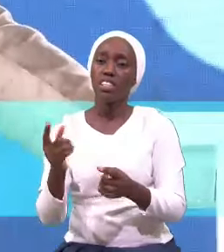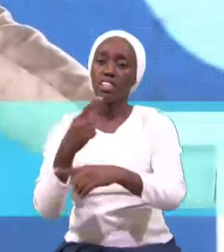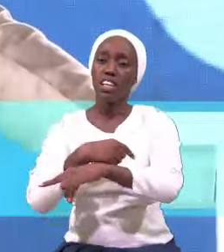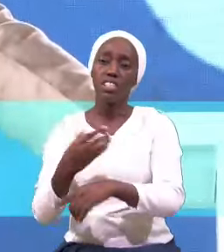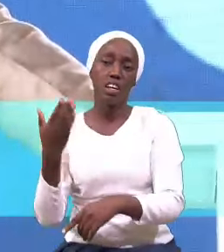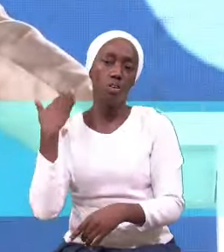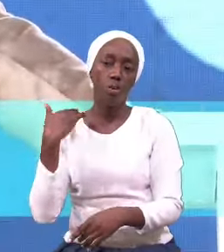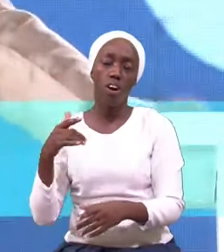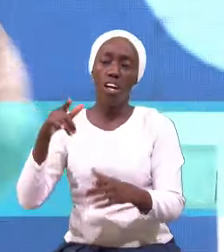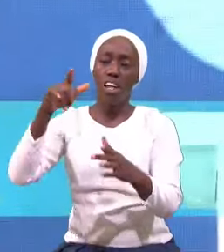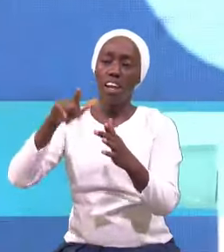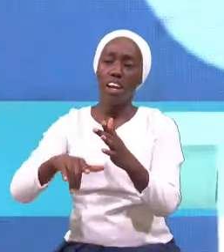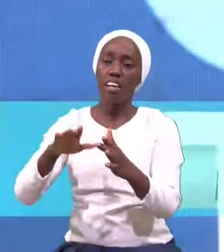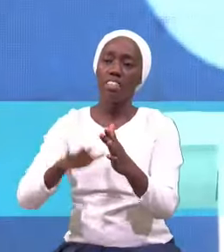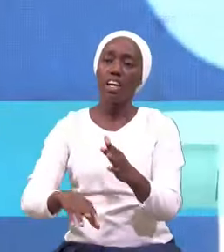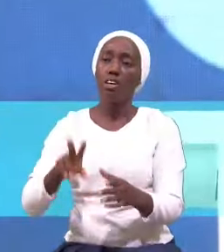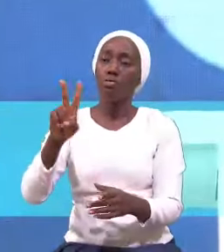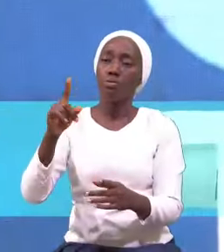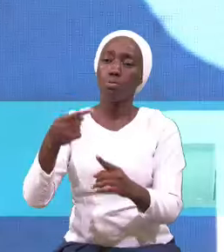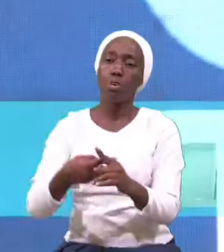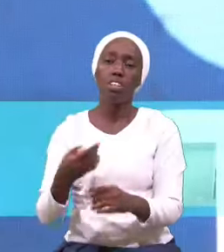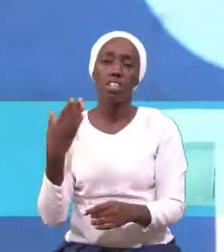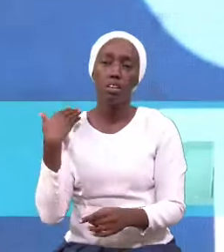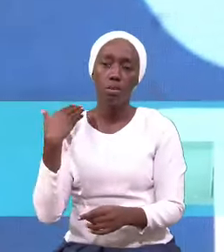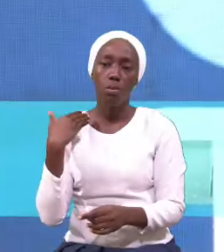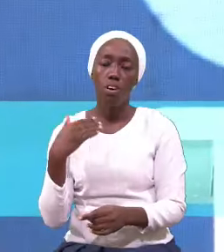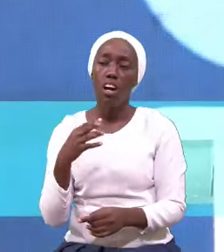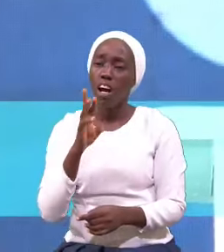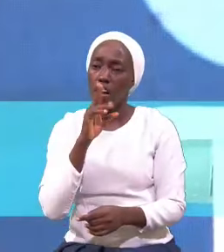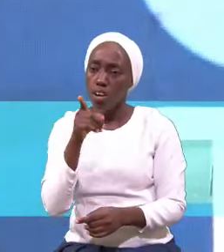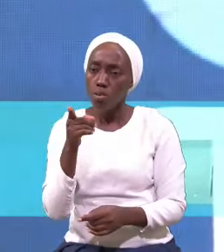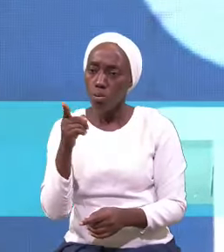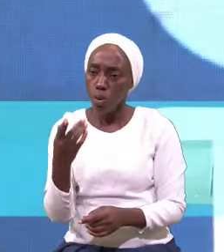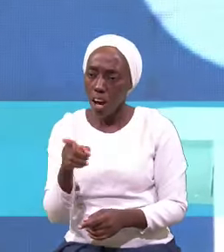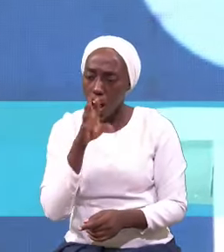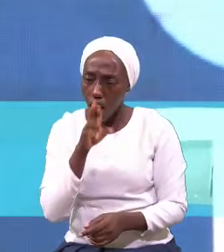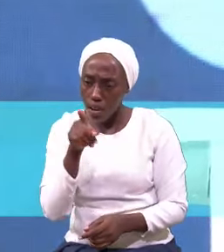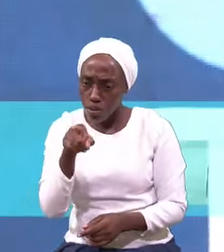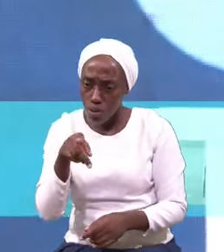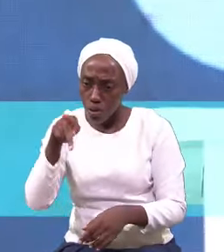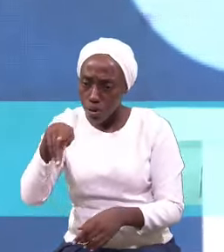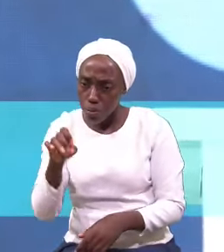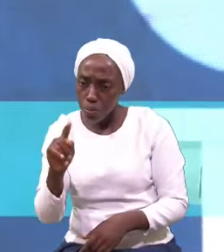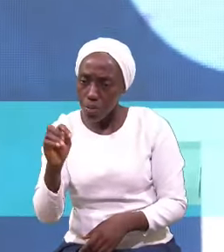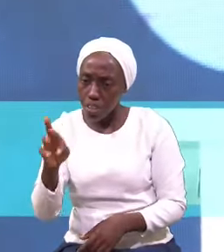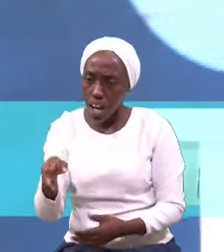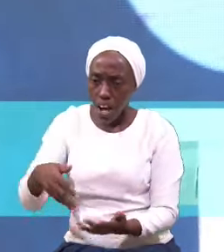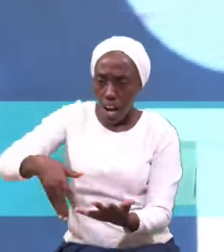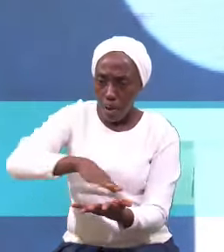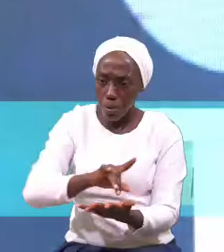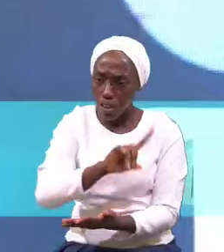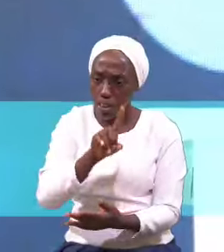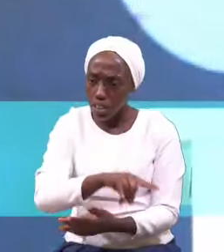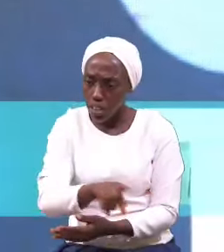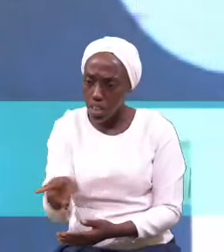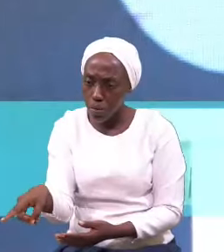Less than 2 months ago. Are you one of them? No. I've never